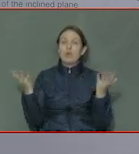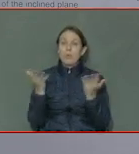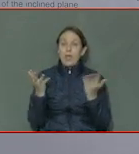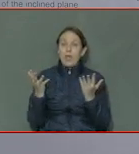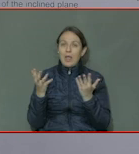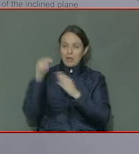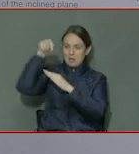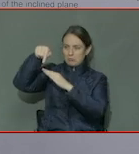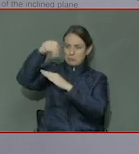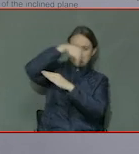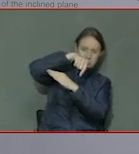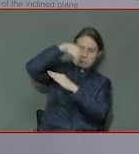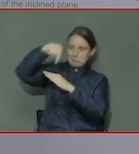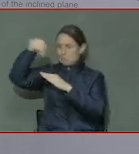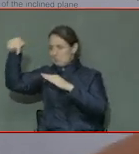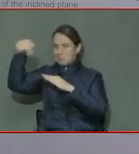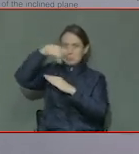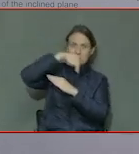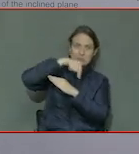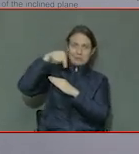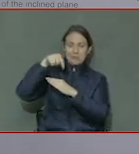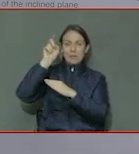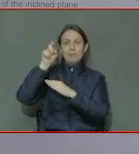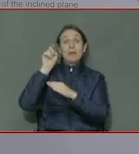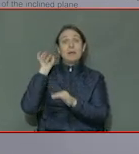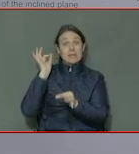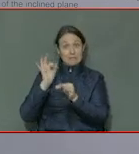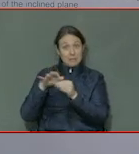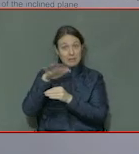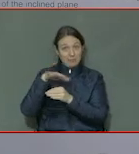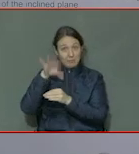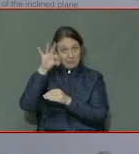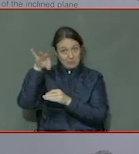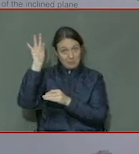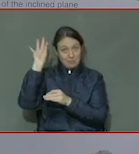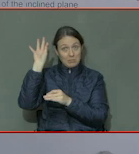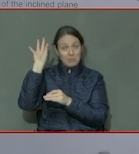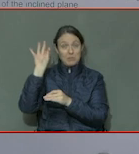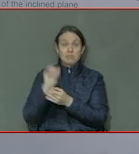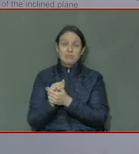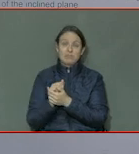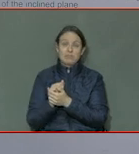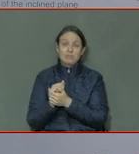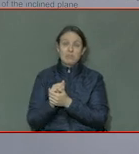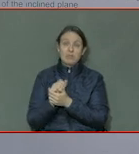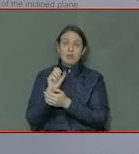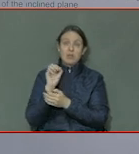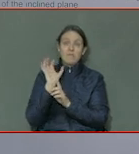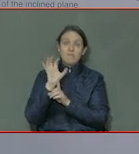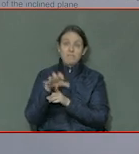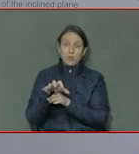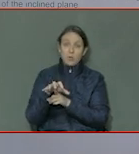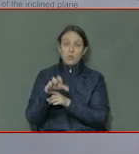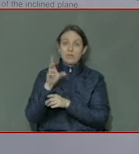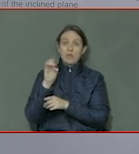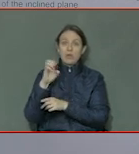places for you to get the mark. So if you have a force diagram, gravity must be from the middle of